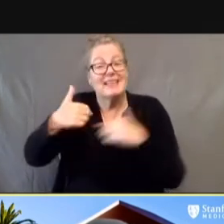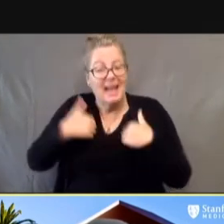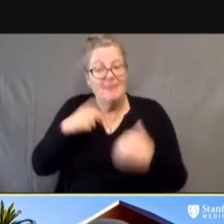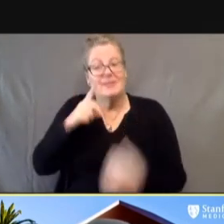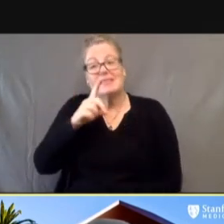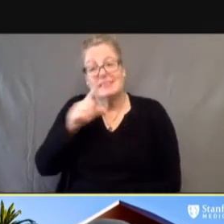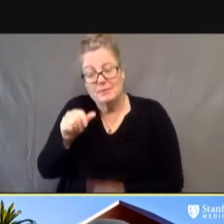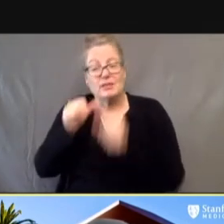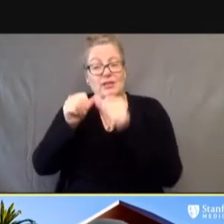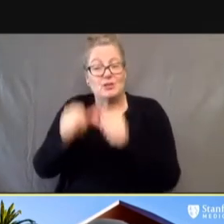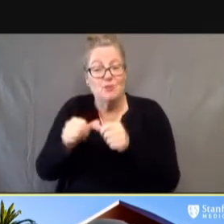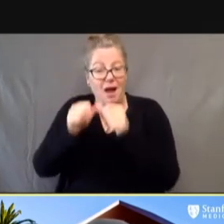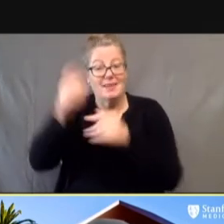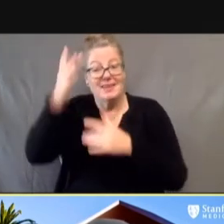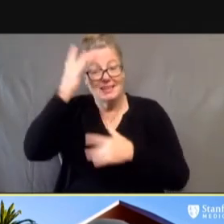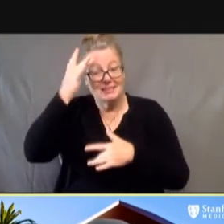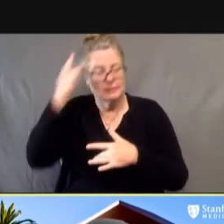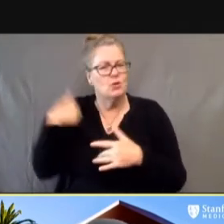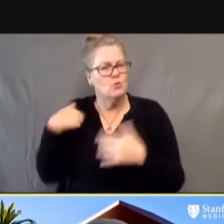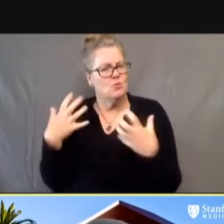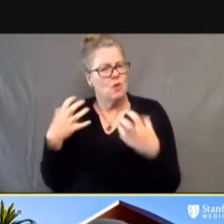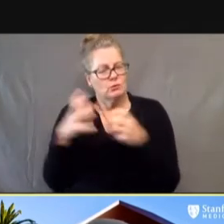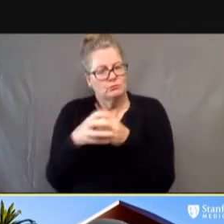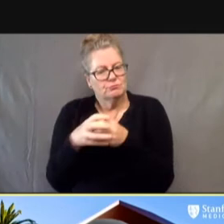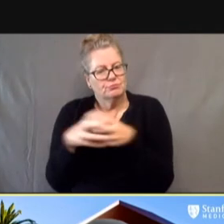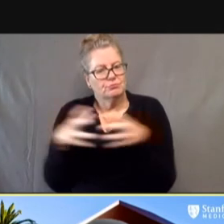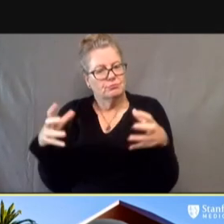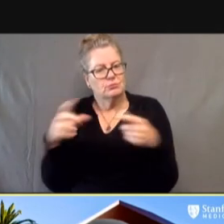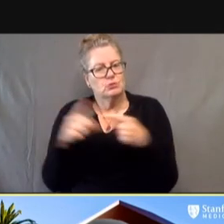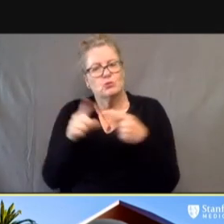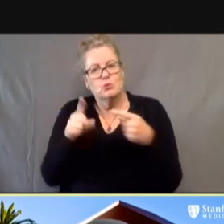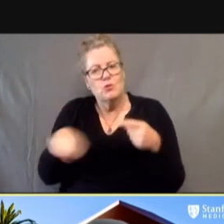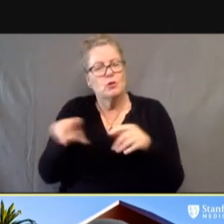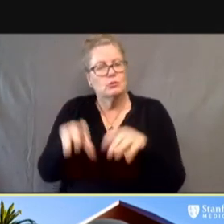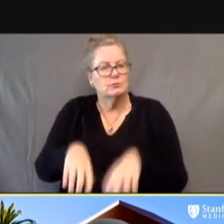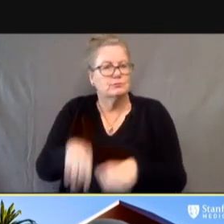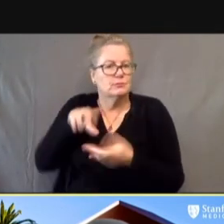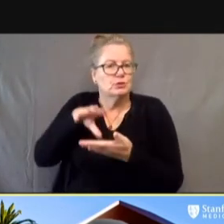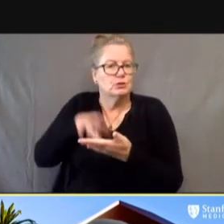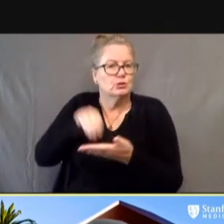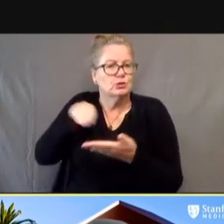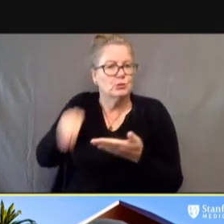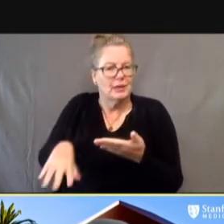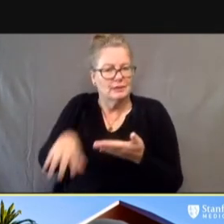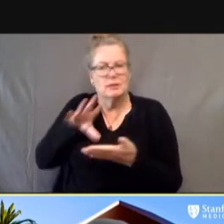expand our particular outreach to trainees and focusing on what it is to be a student